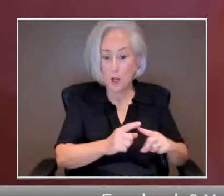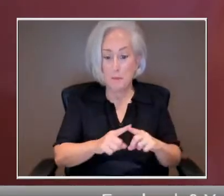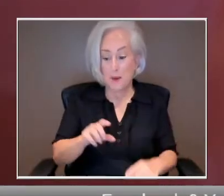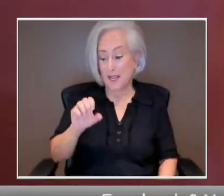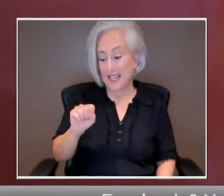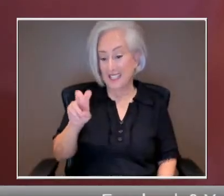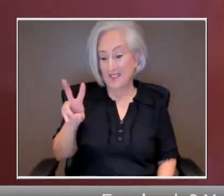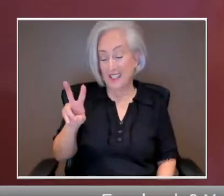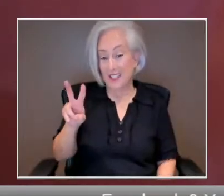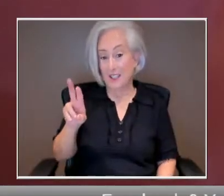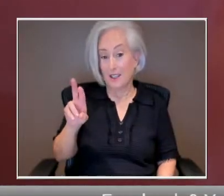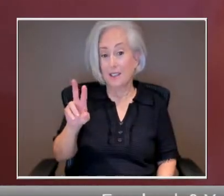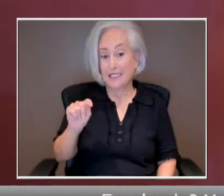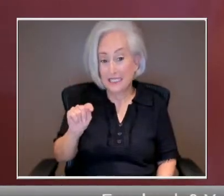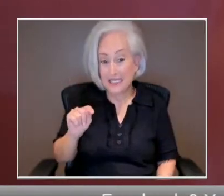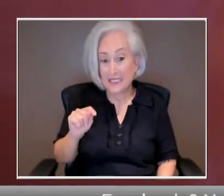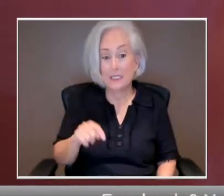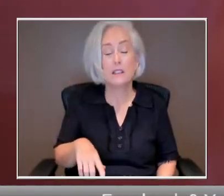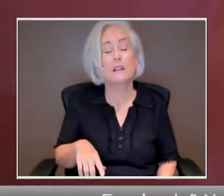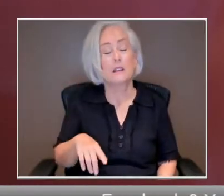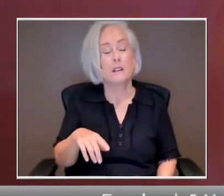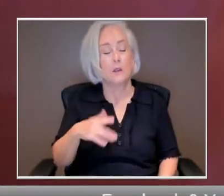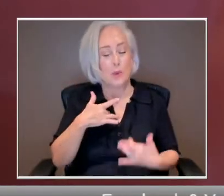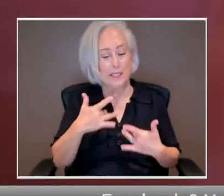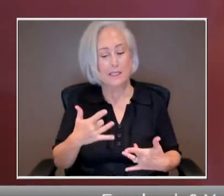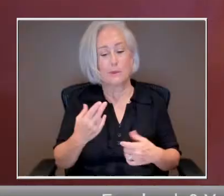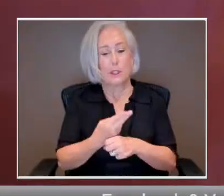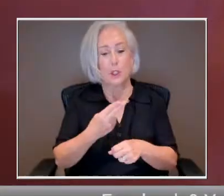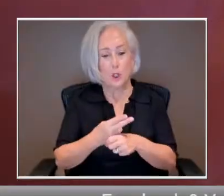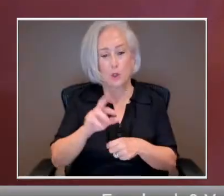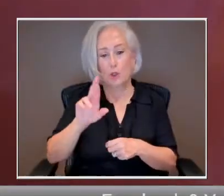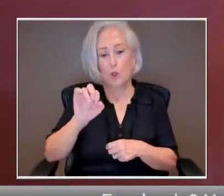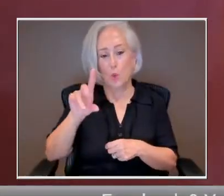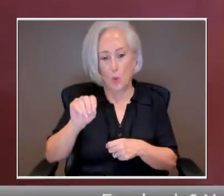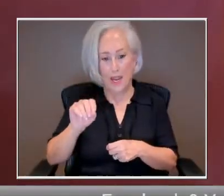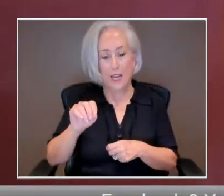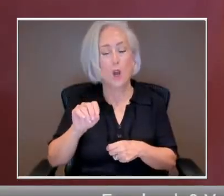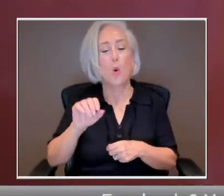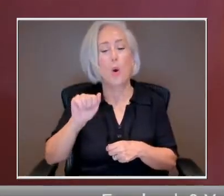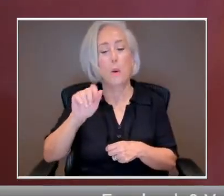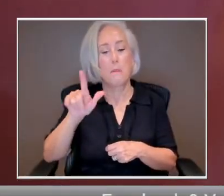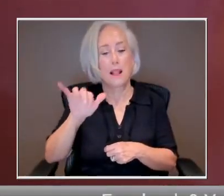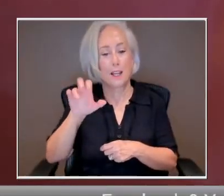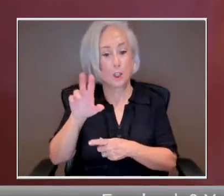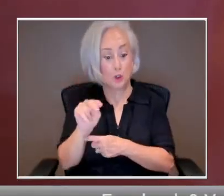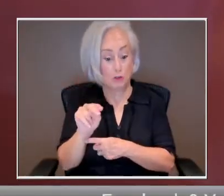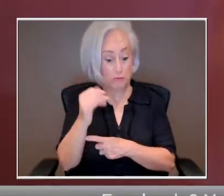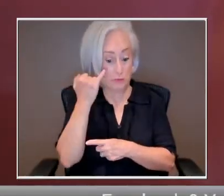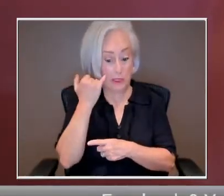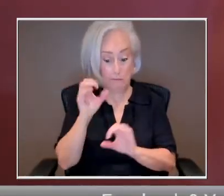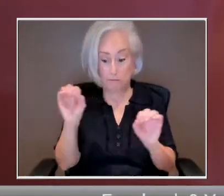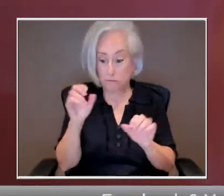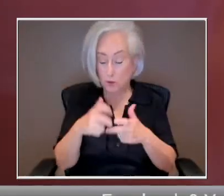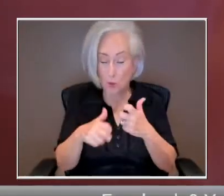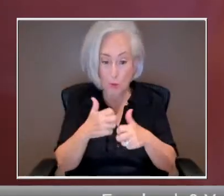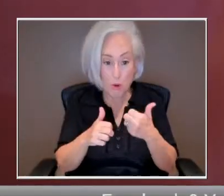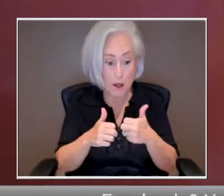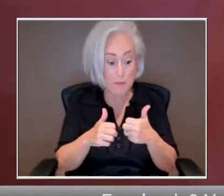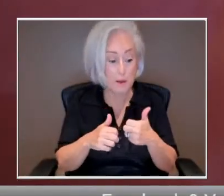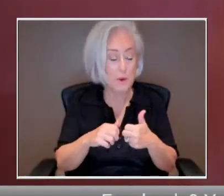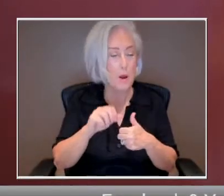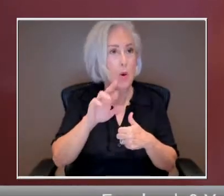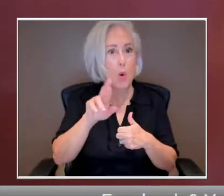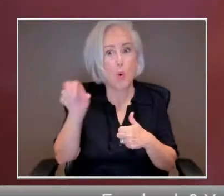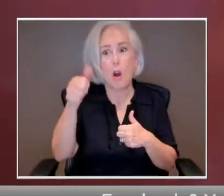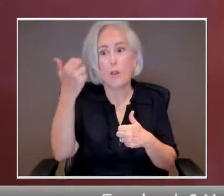start off with radiofrequency ablation. Most places at least do, and then if we have problems, or if there's there are other reasons, then we switch